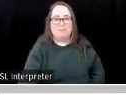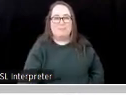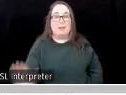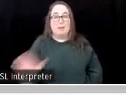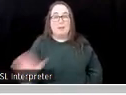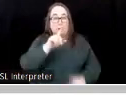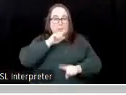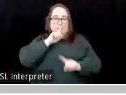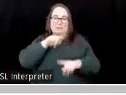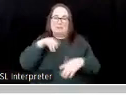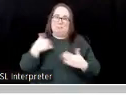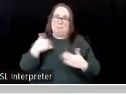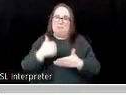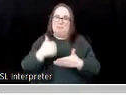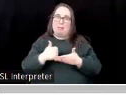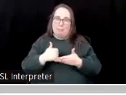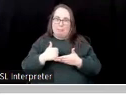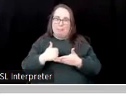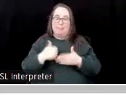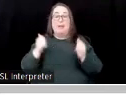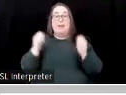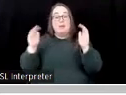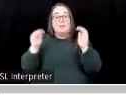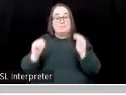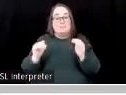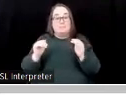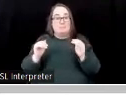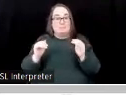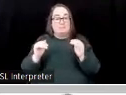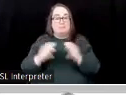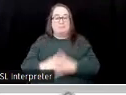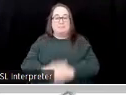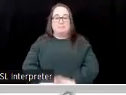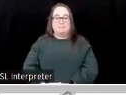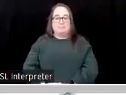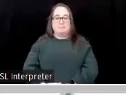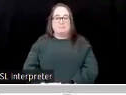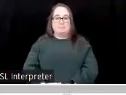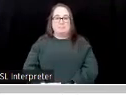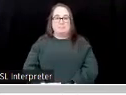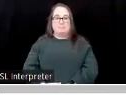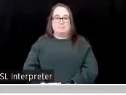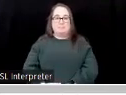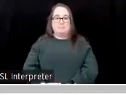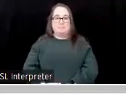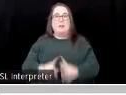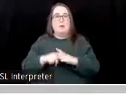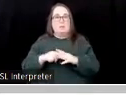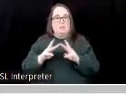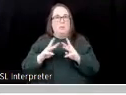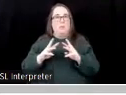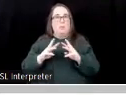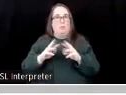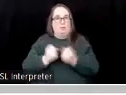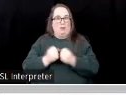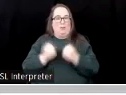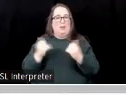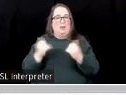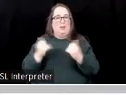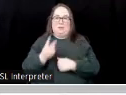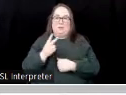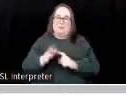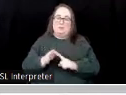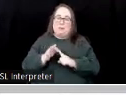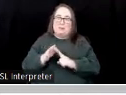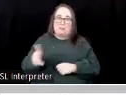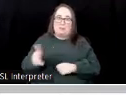us. Now we'll move on to the next slide. We are going to start our webinar today with two very special guests.